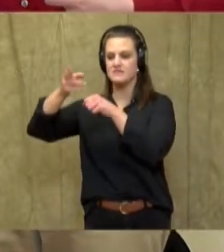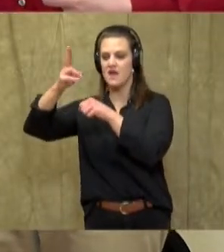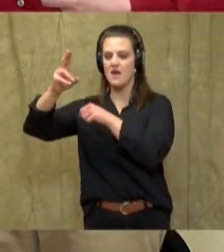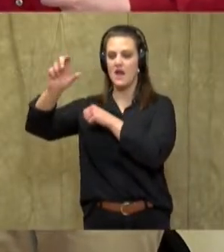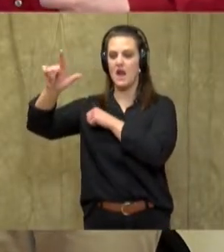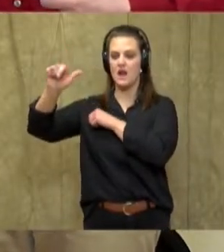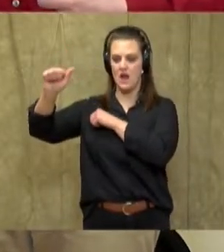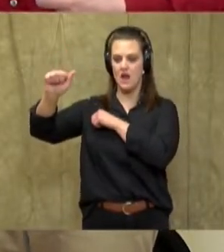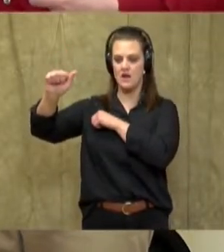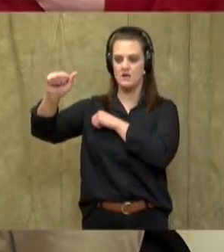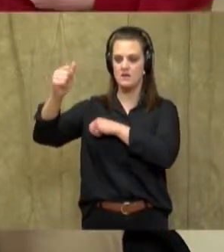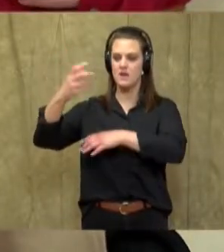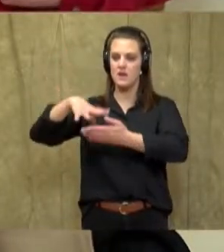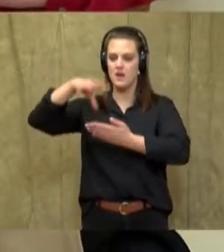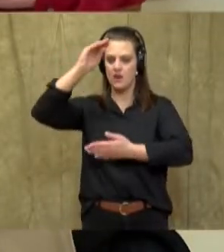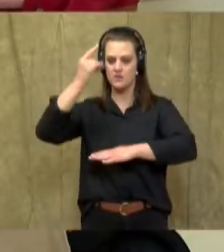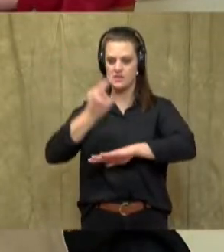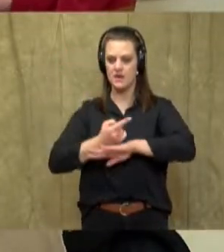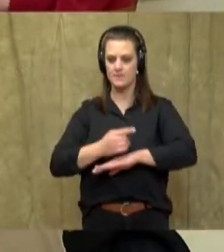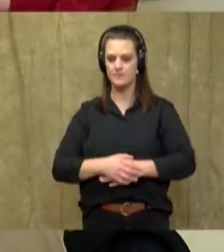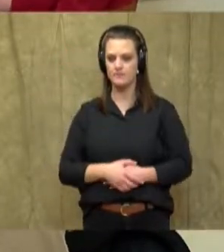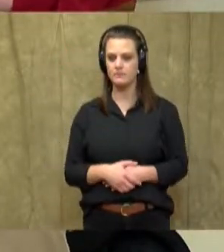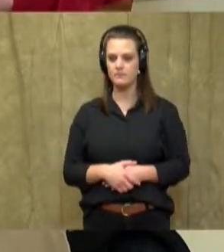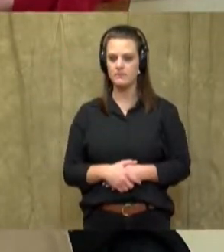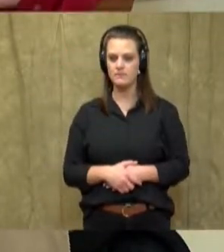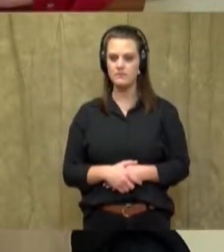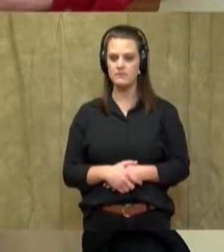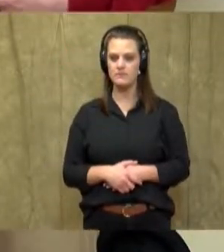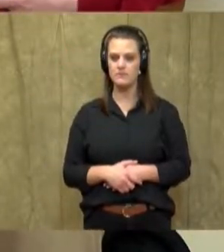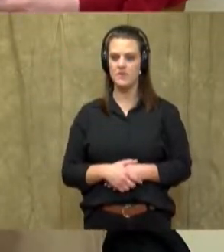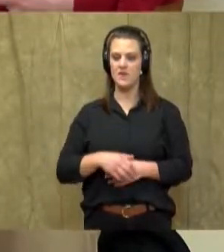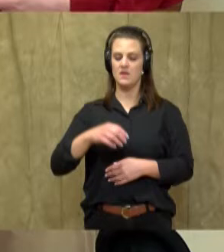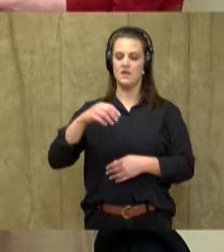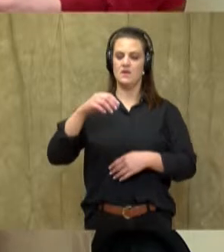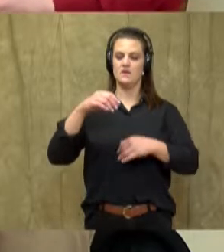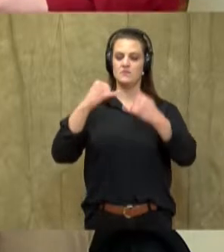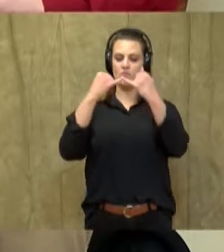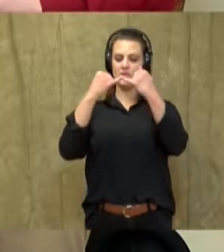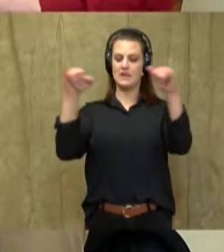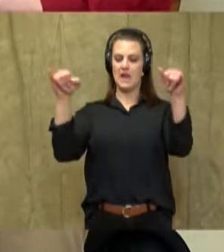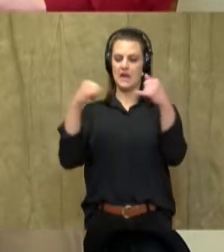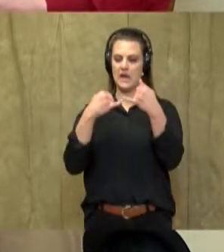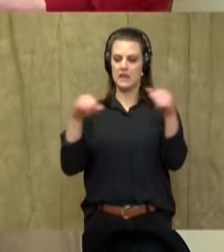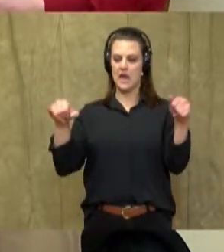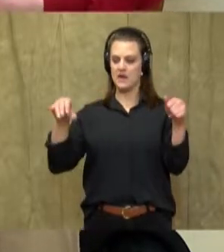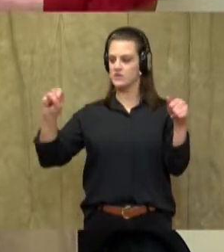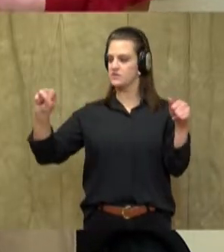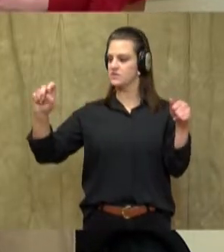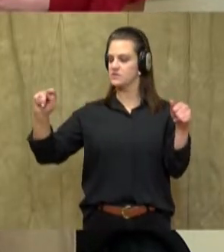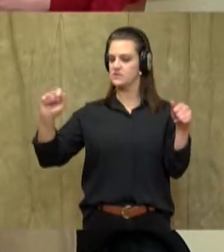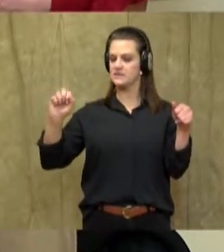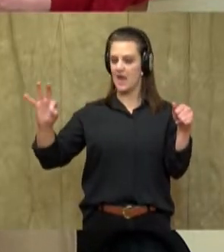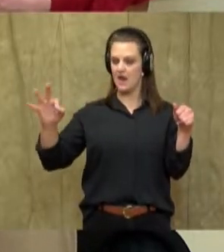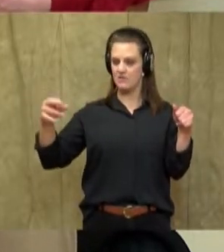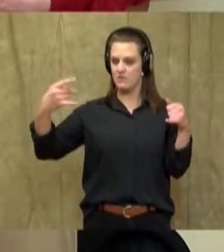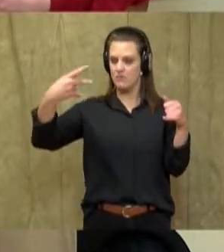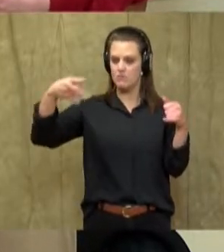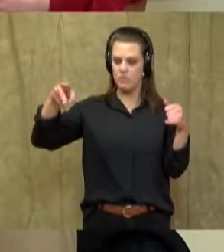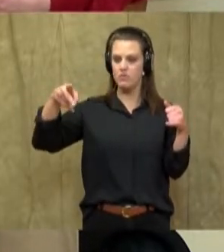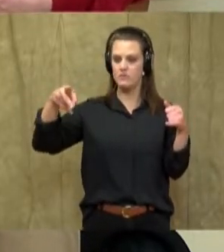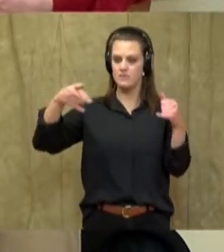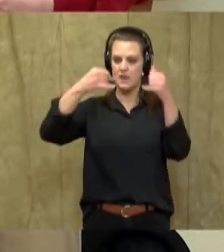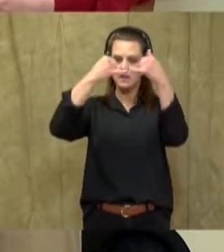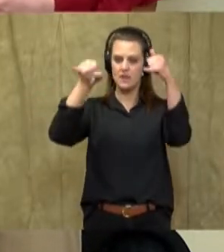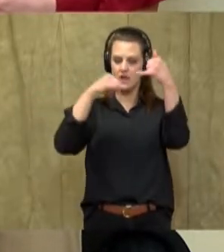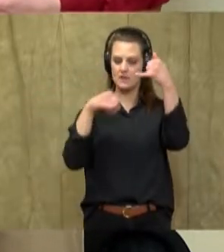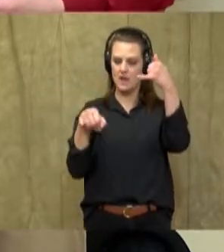we want to learn today. If I have a two-line staff, because la is the next pitch in the major scale